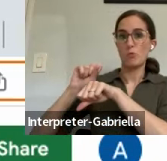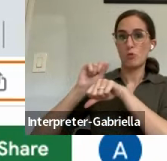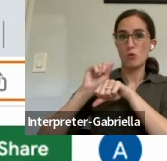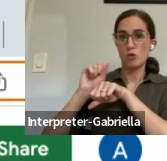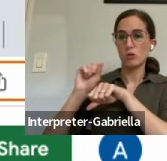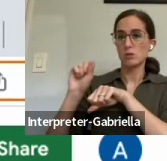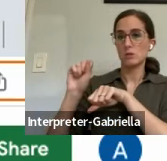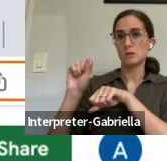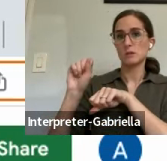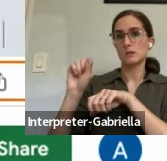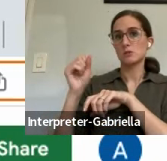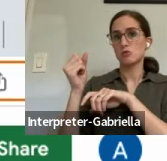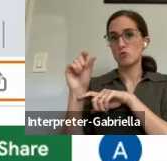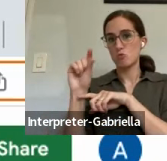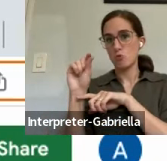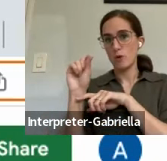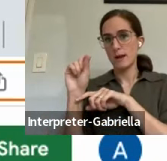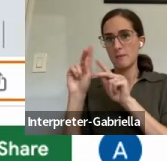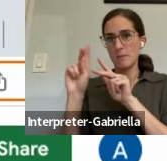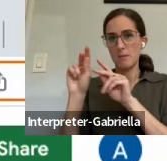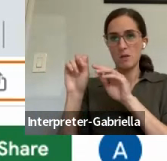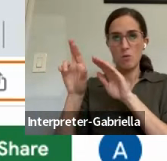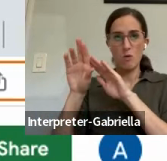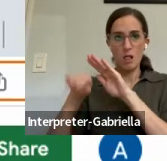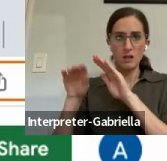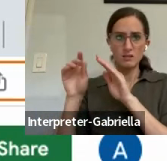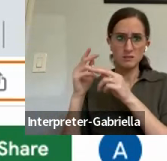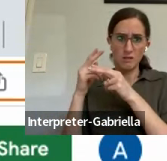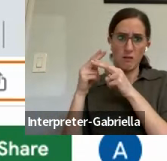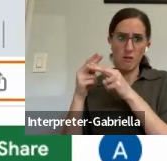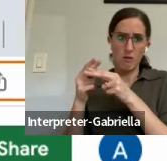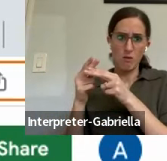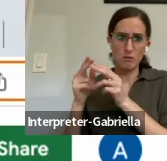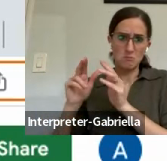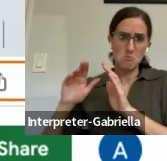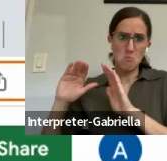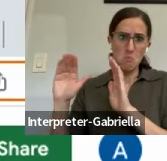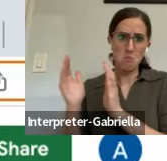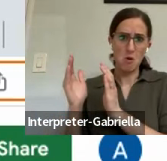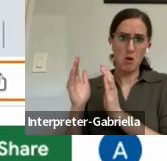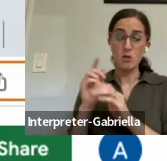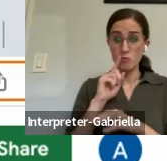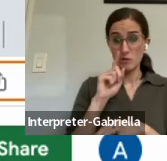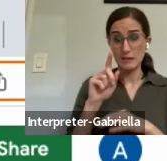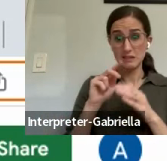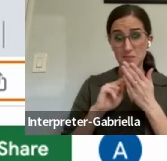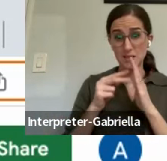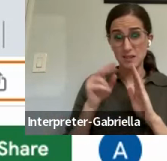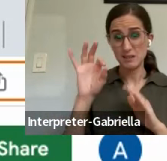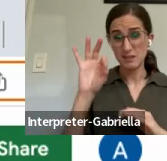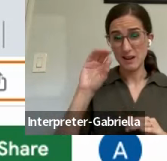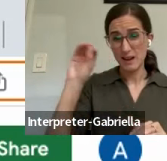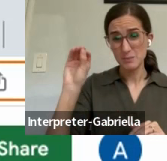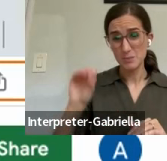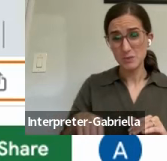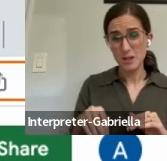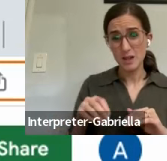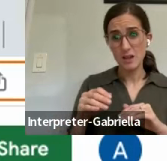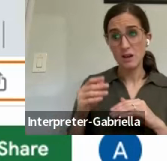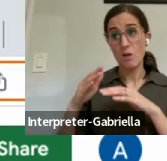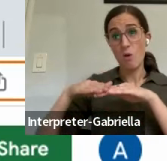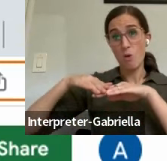any definition. So we would technically be talking about 90% of the businesses, 90% or more of the businesses. So I think we need to be